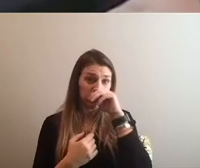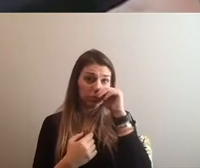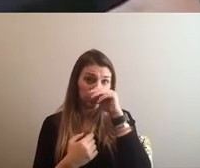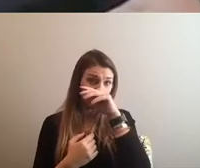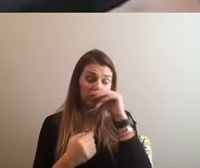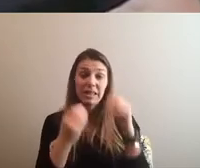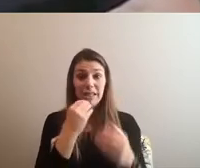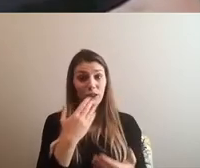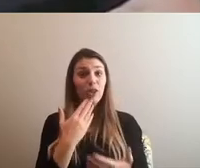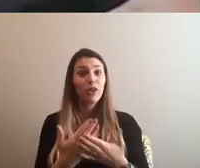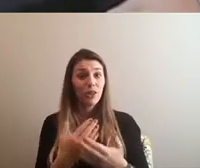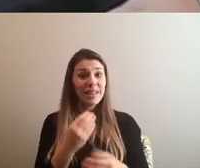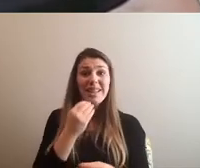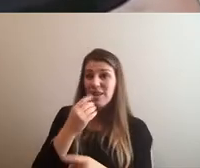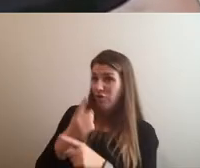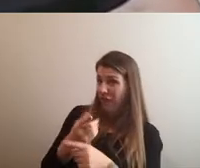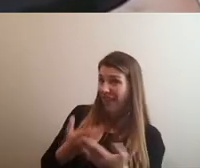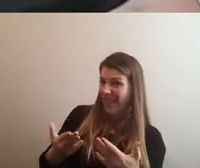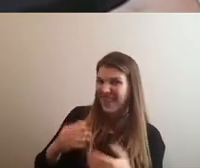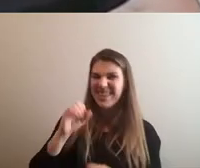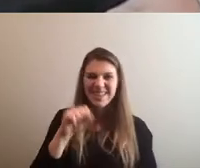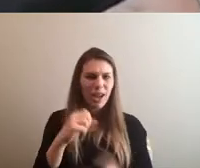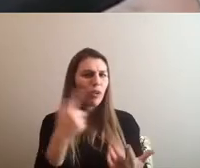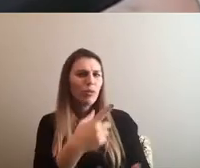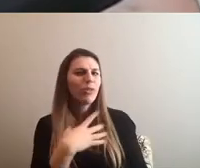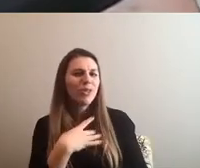good. Right things? Right things, yeah. Like, what do you like?